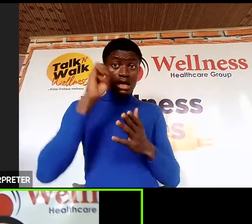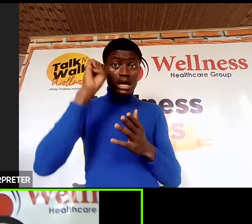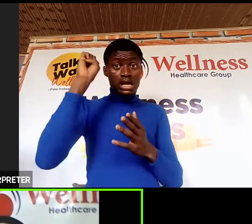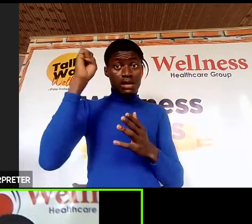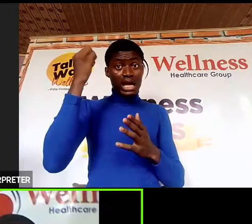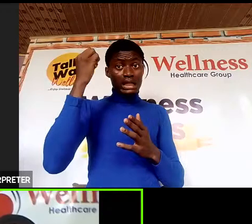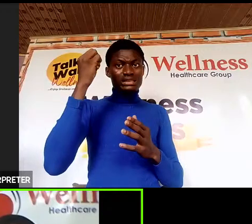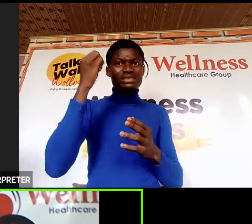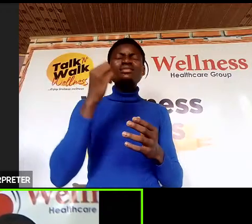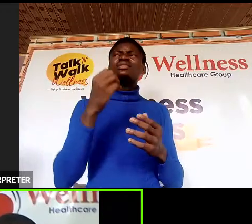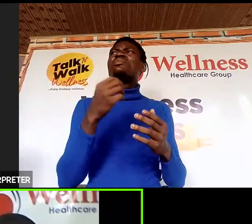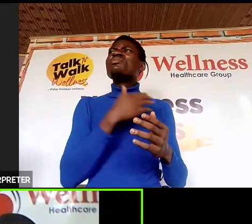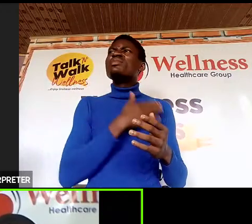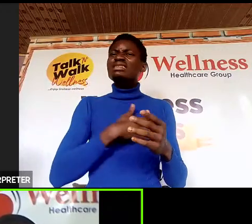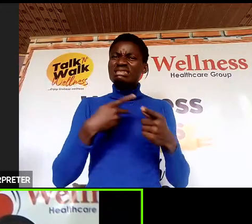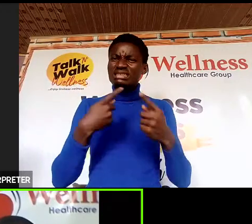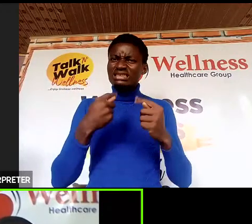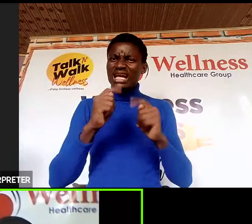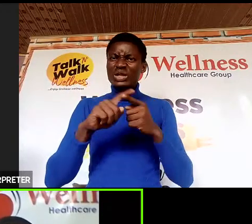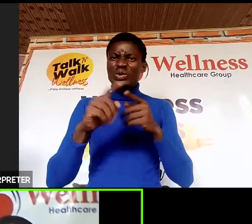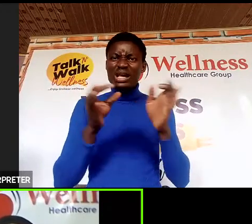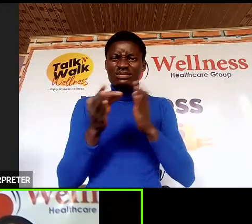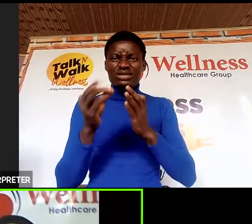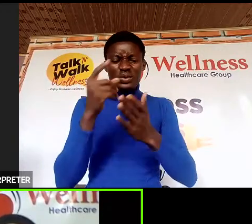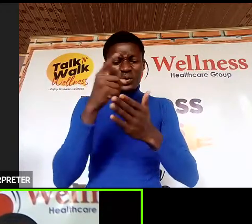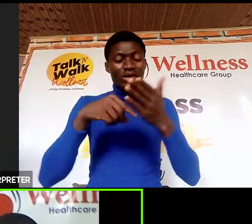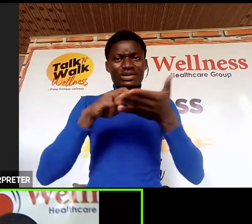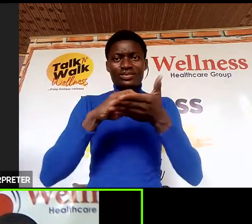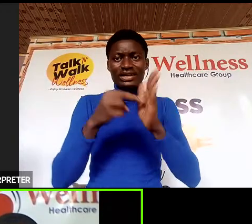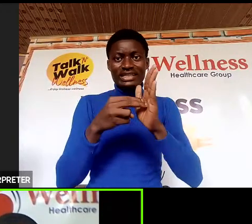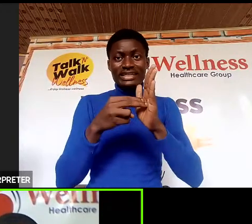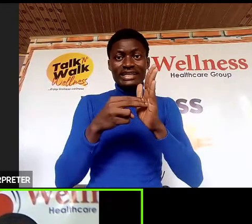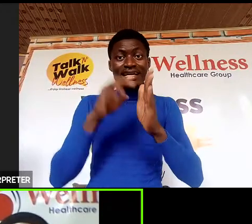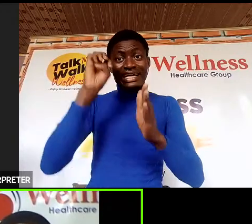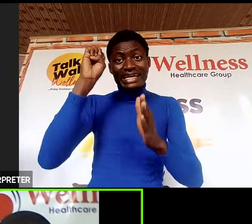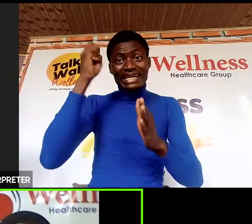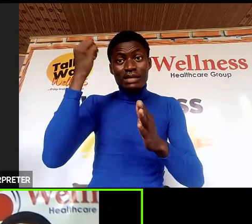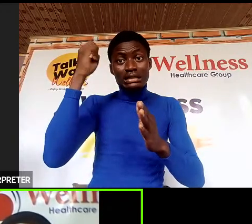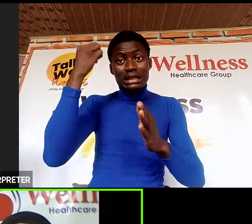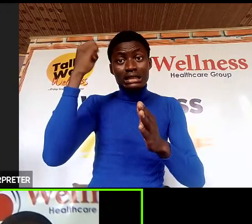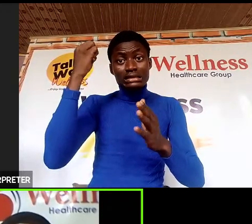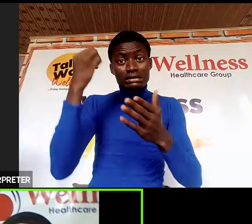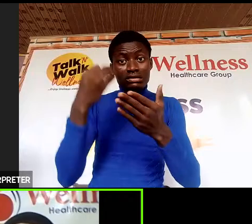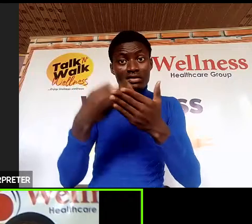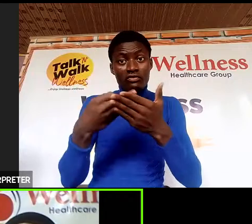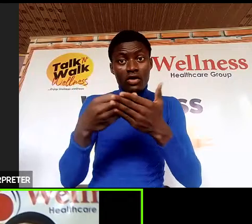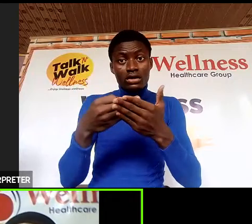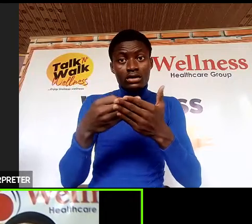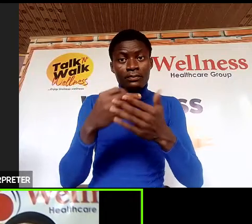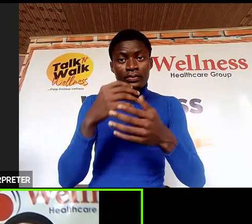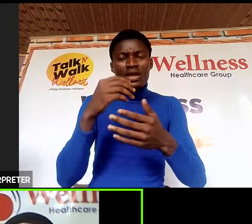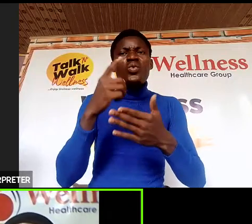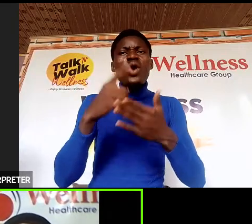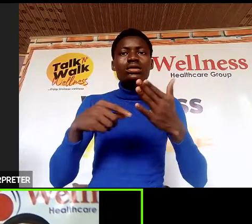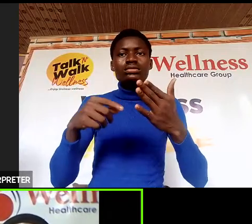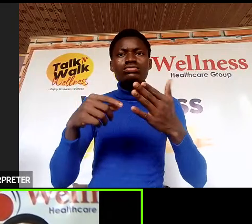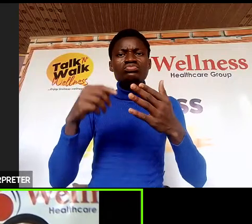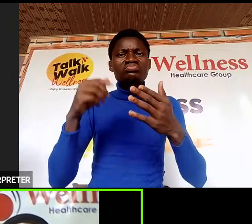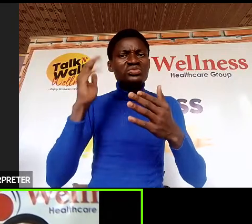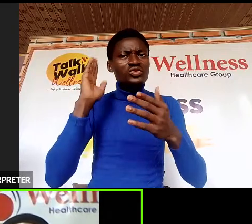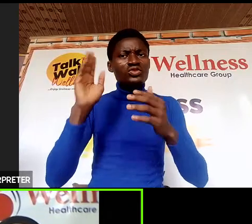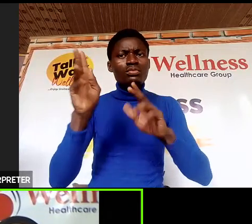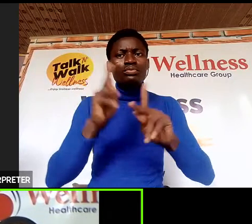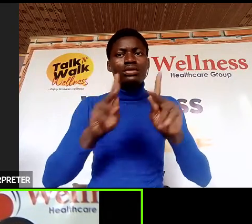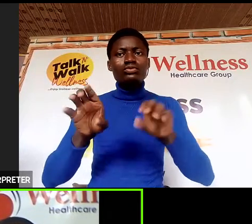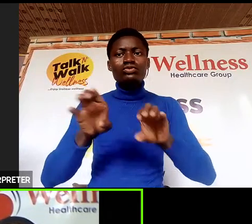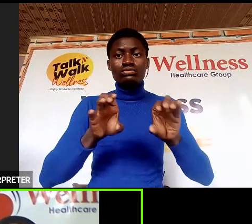fund? What should people do to ensure that they really do have an emergency fund? And is it